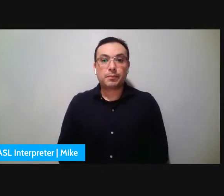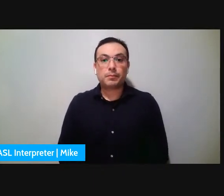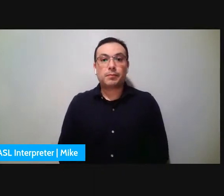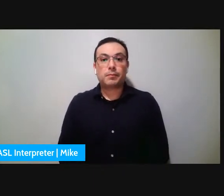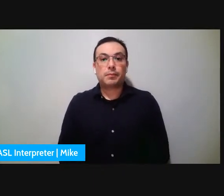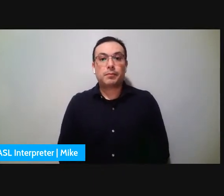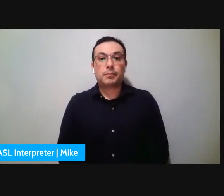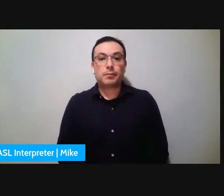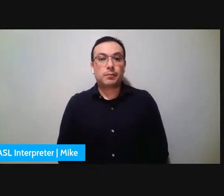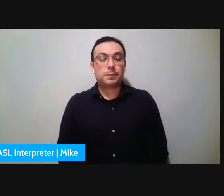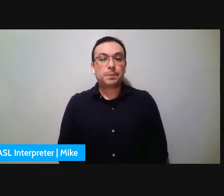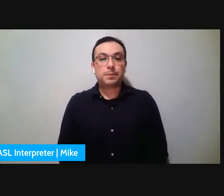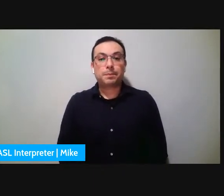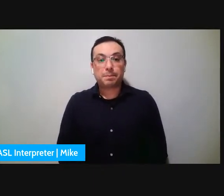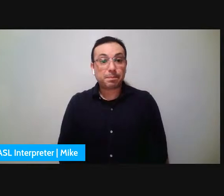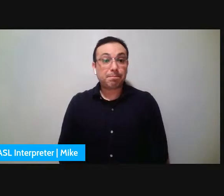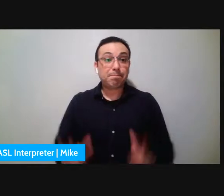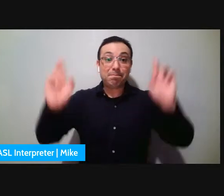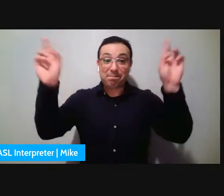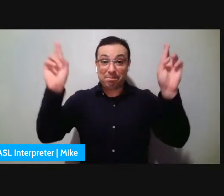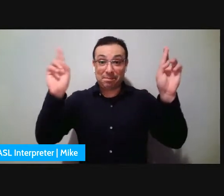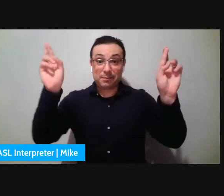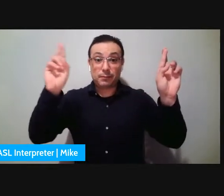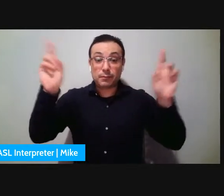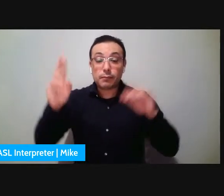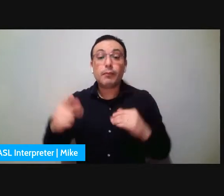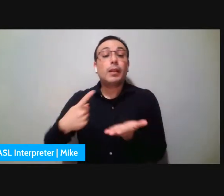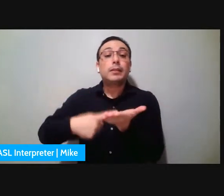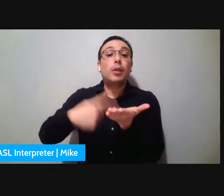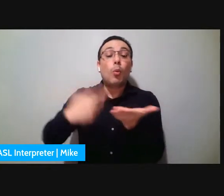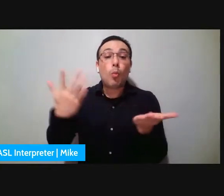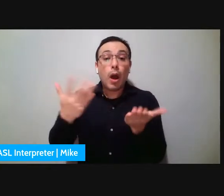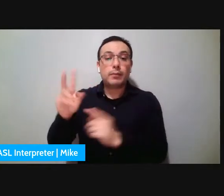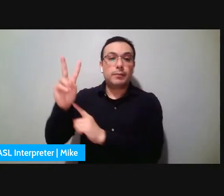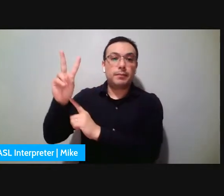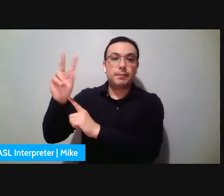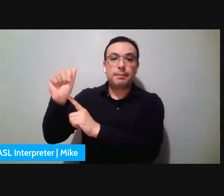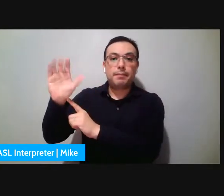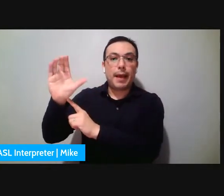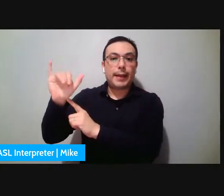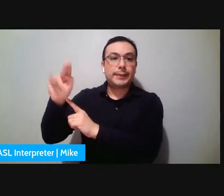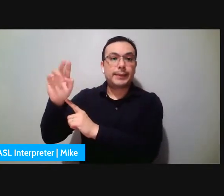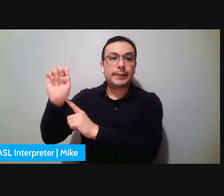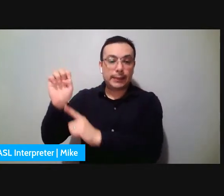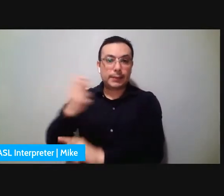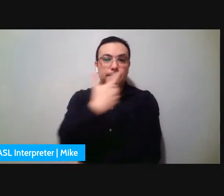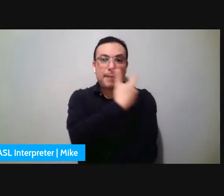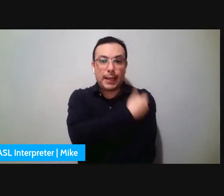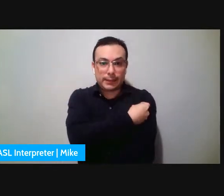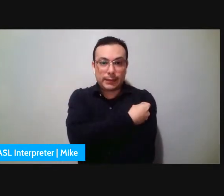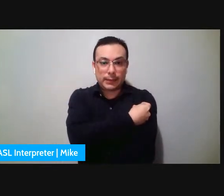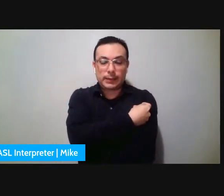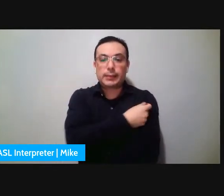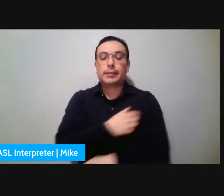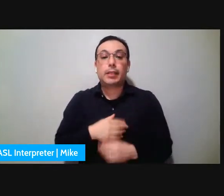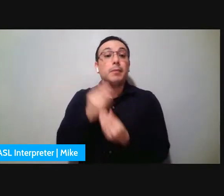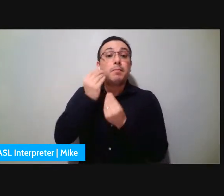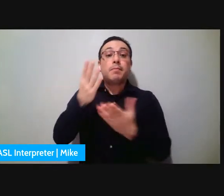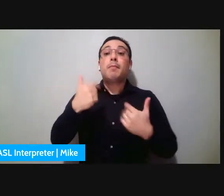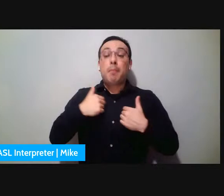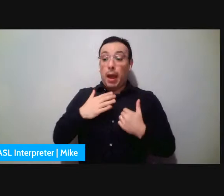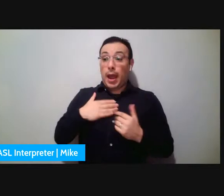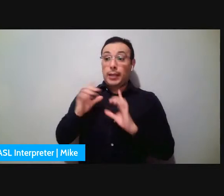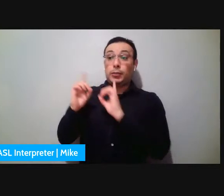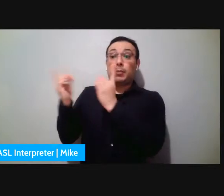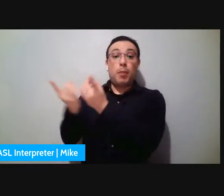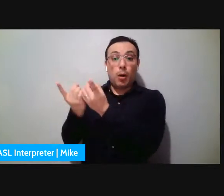going to have a conversation about vaccines this evening. I do want to acknowledge I sit in a division of infectious